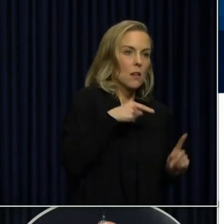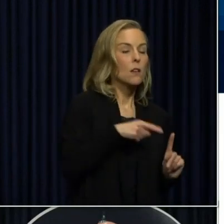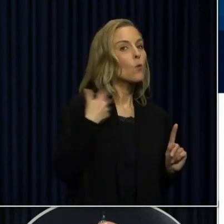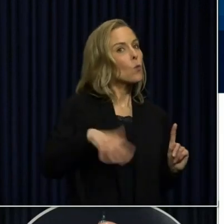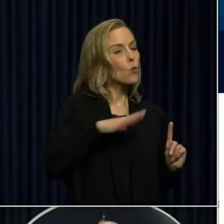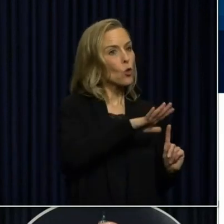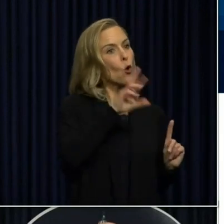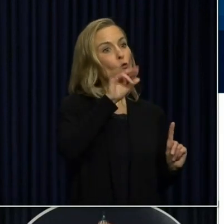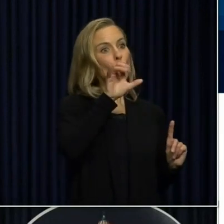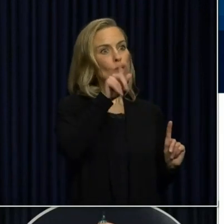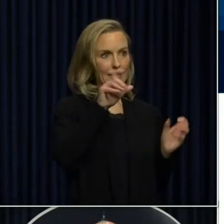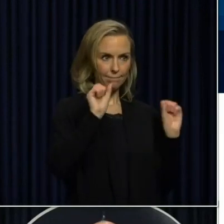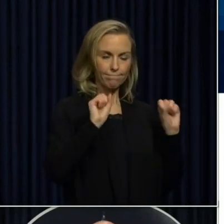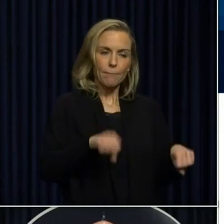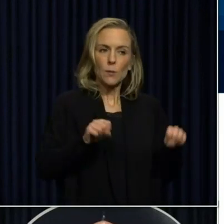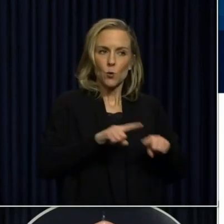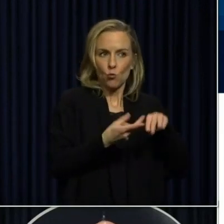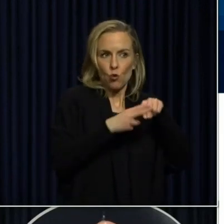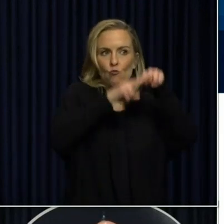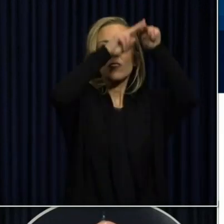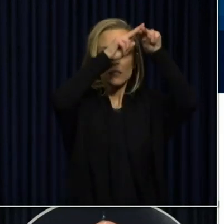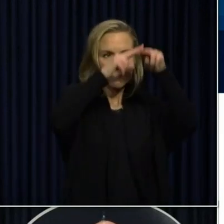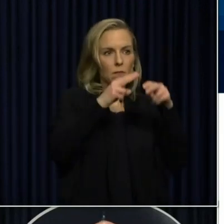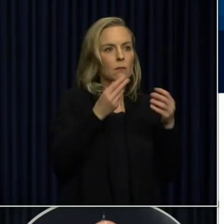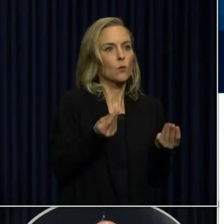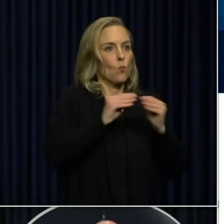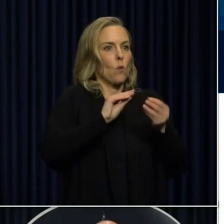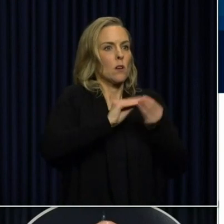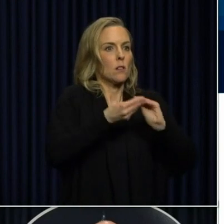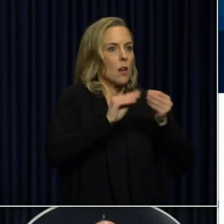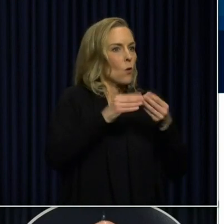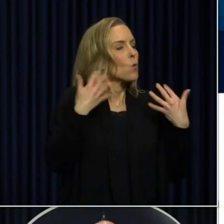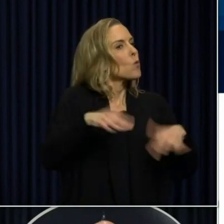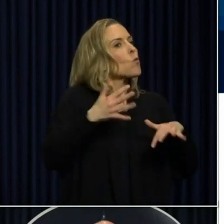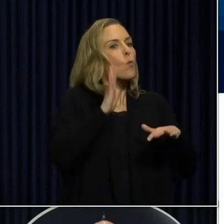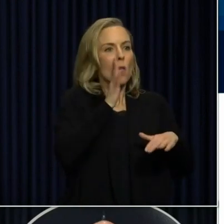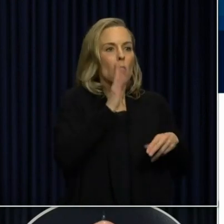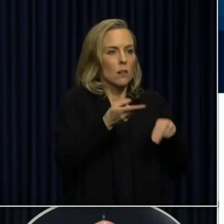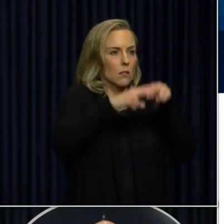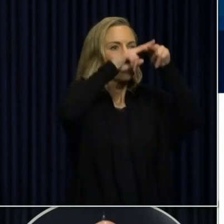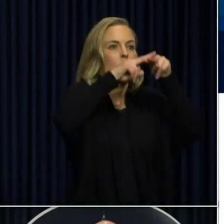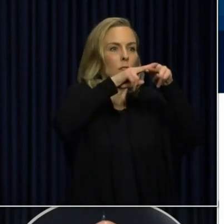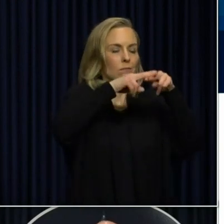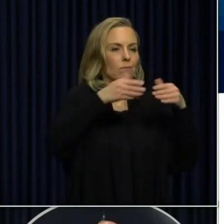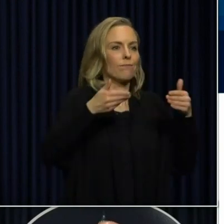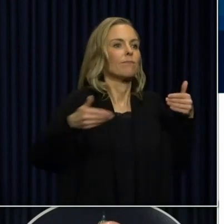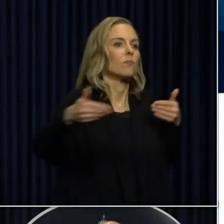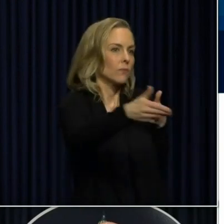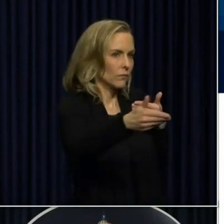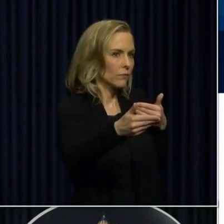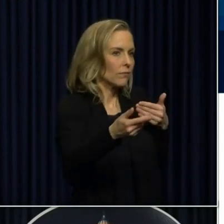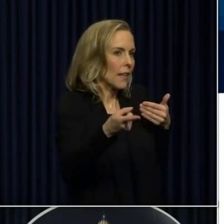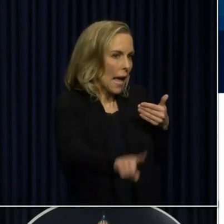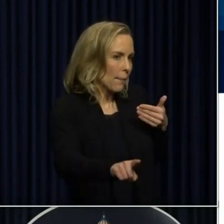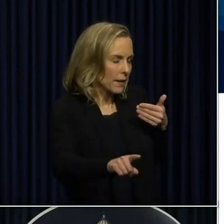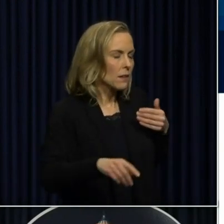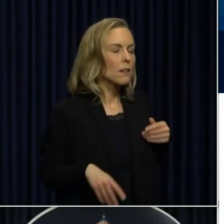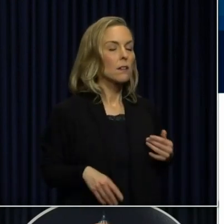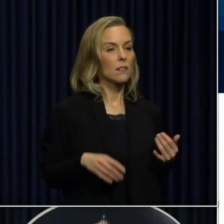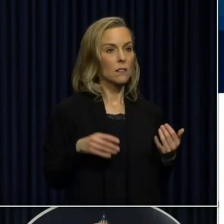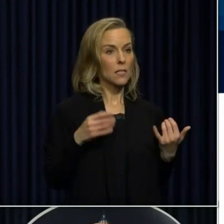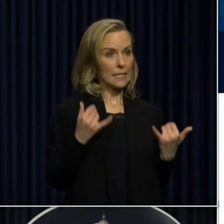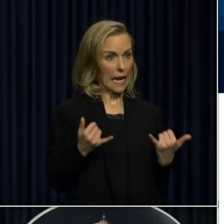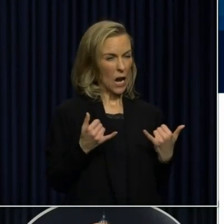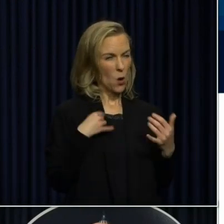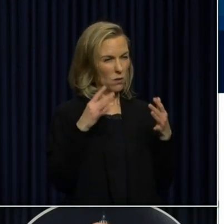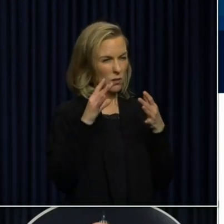could increase and that there could be more numbers, significantly more numbers in the days and the weeks ahead. So when we talk about